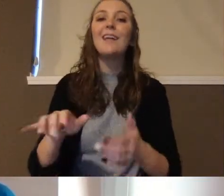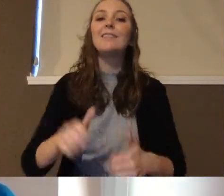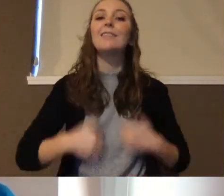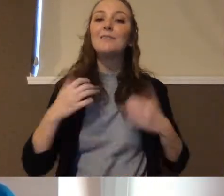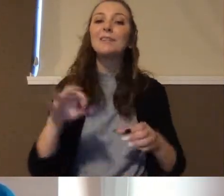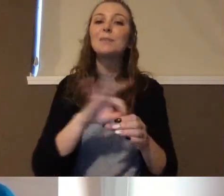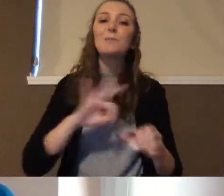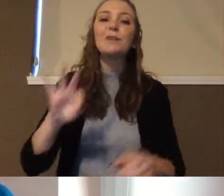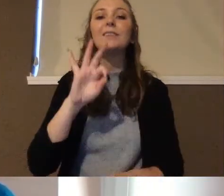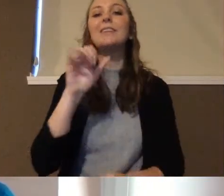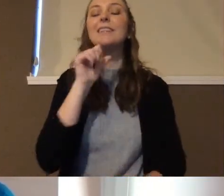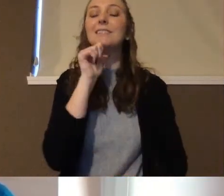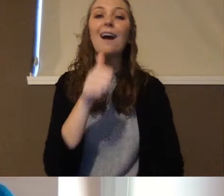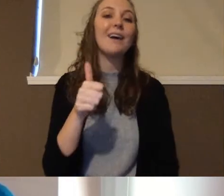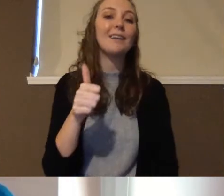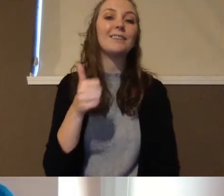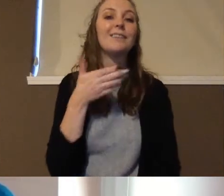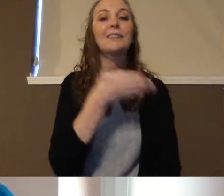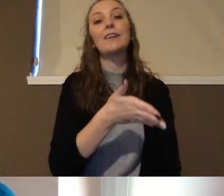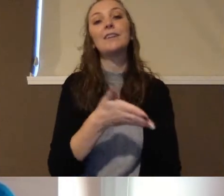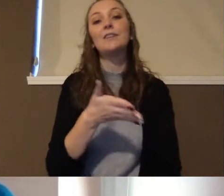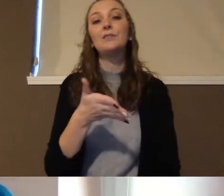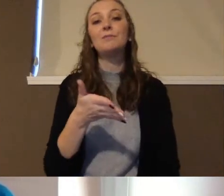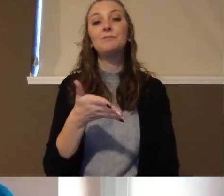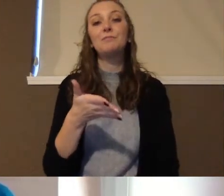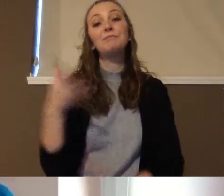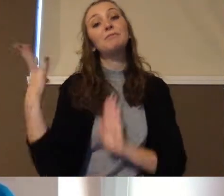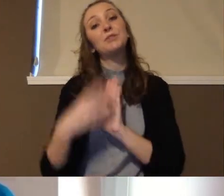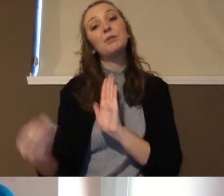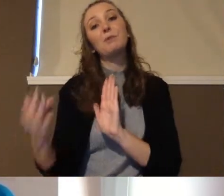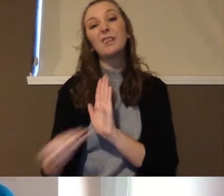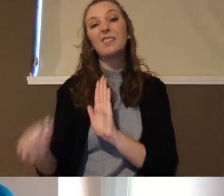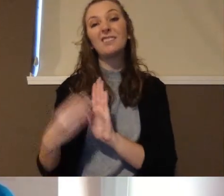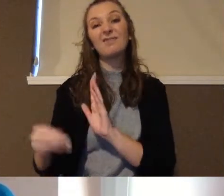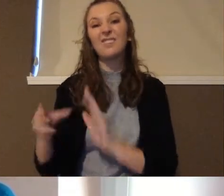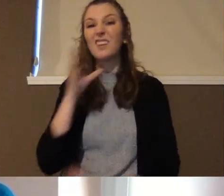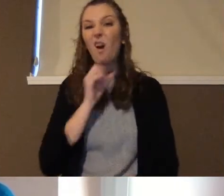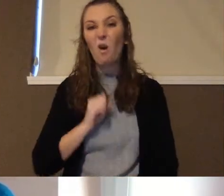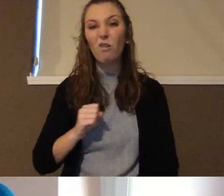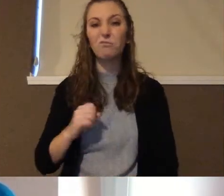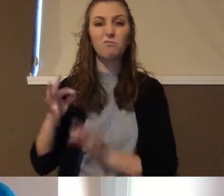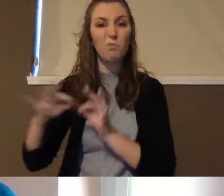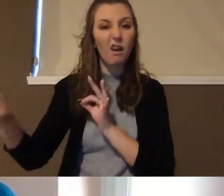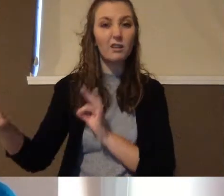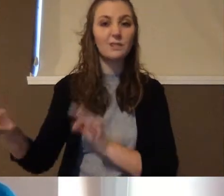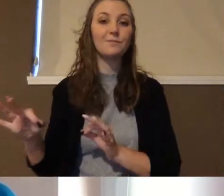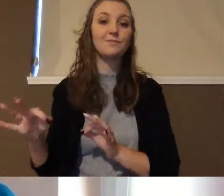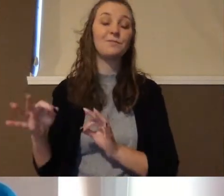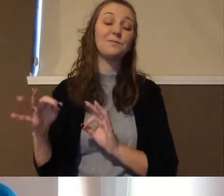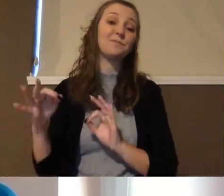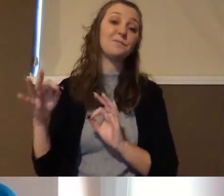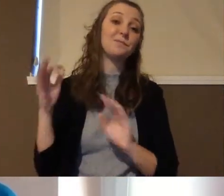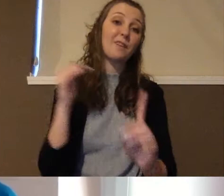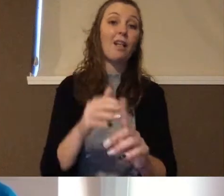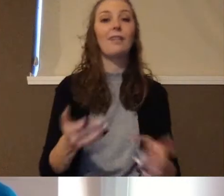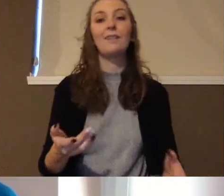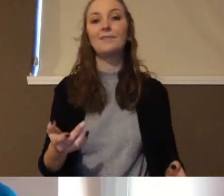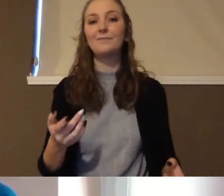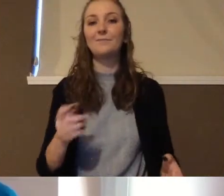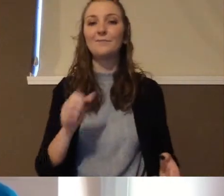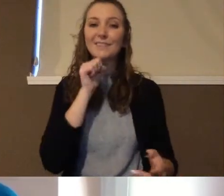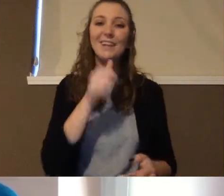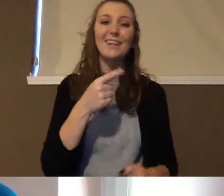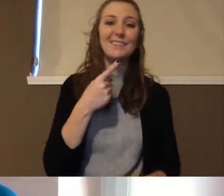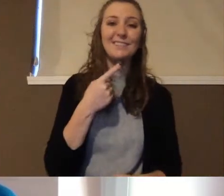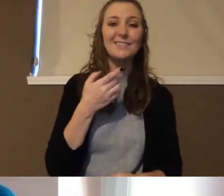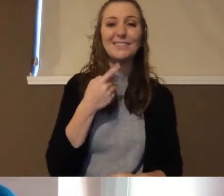in our midst. And that living Spirit is there not just to repeat old